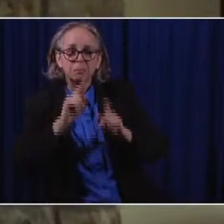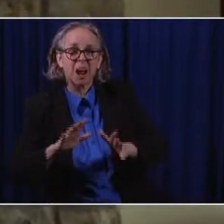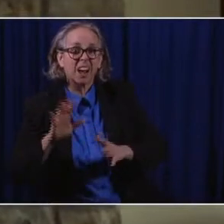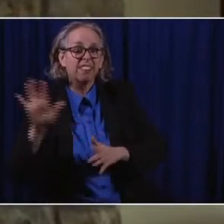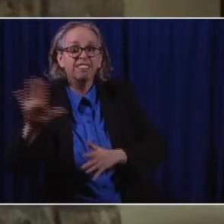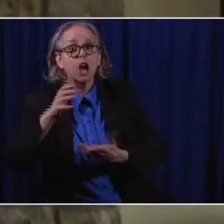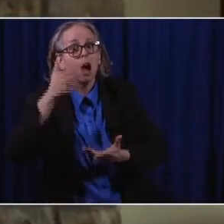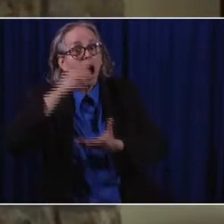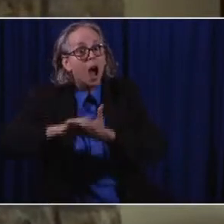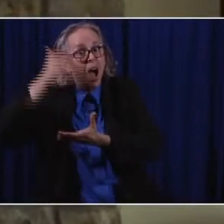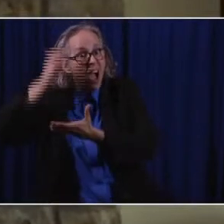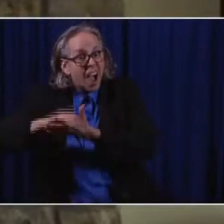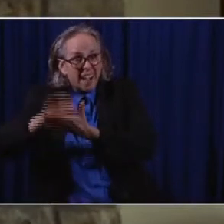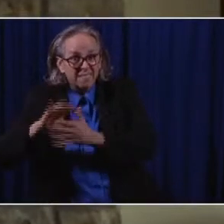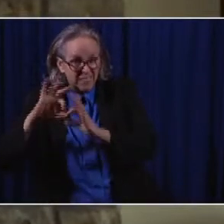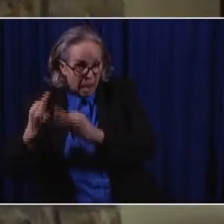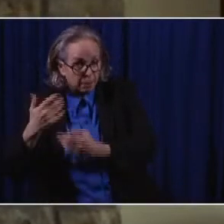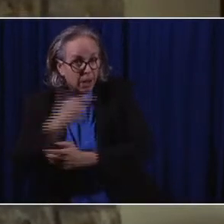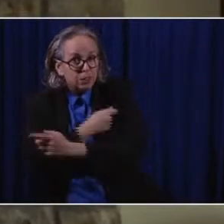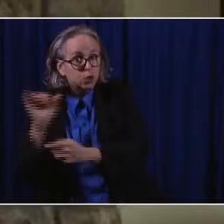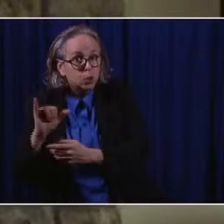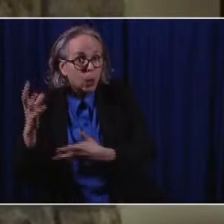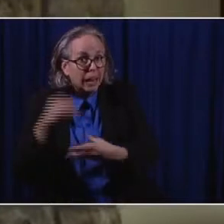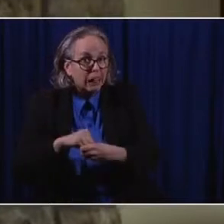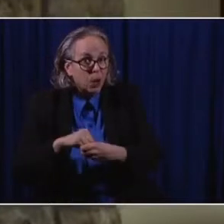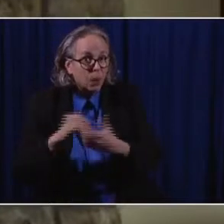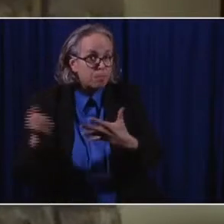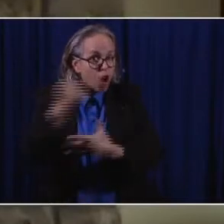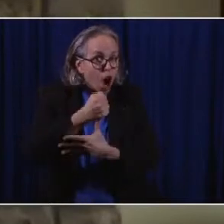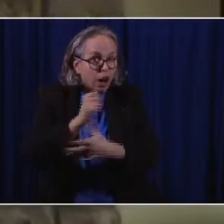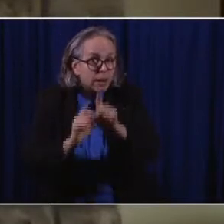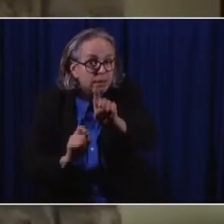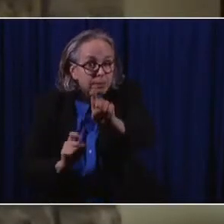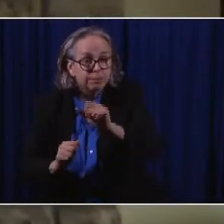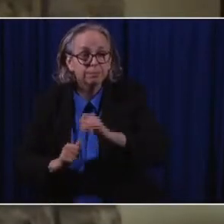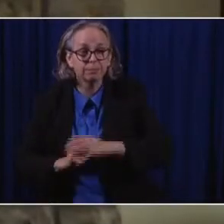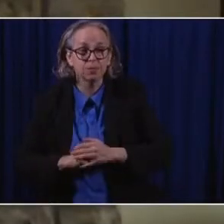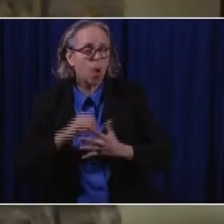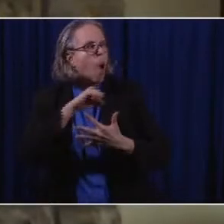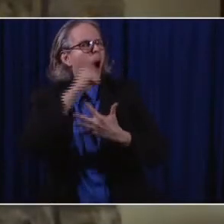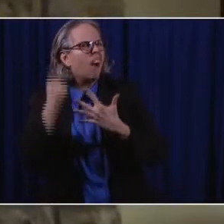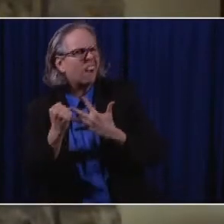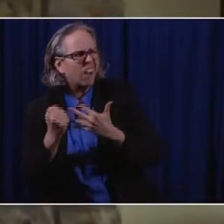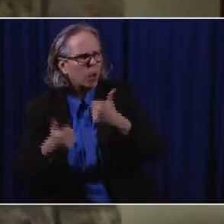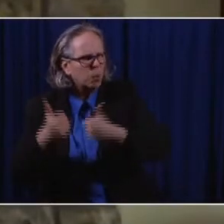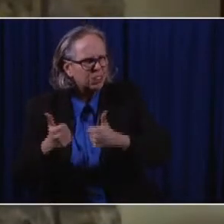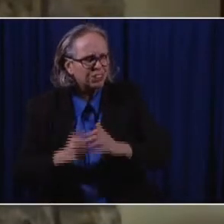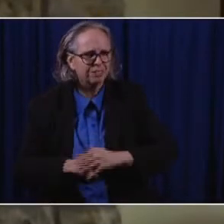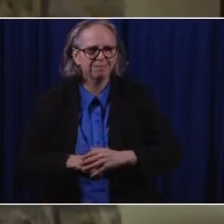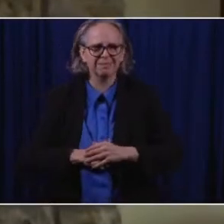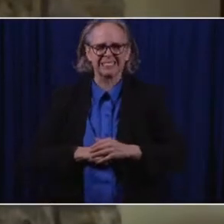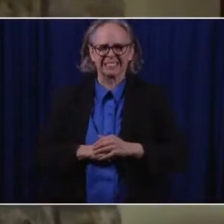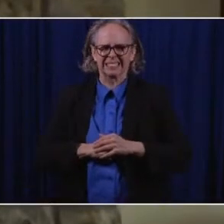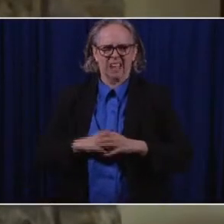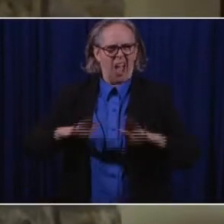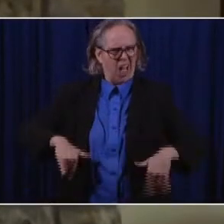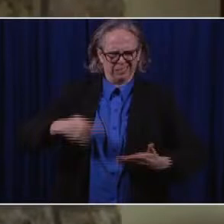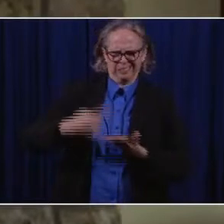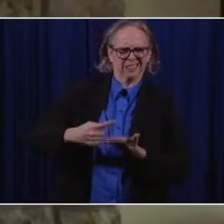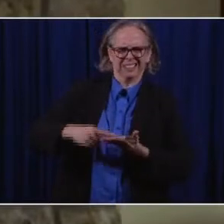that first wave of vaccines? I don't know if that decision has been made yet or not. I mean, I don't